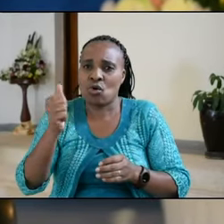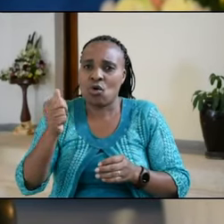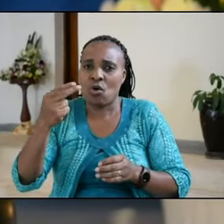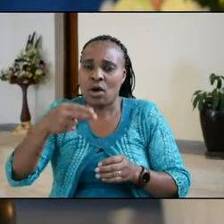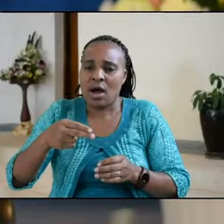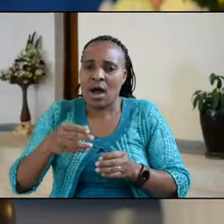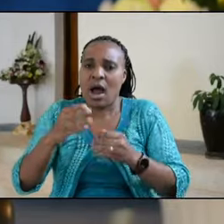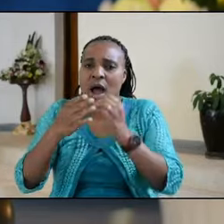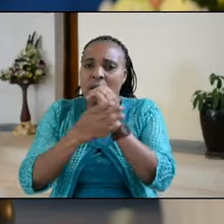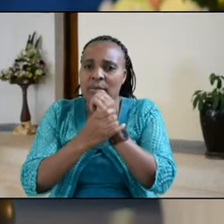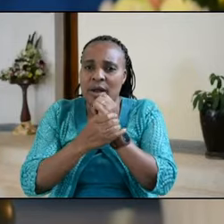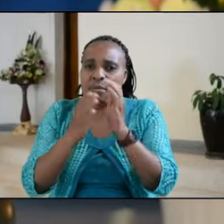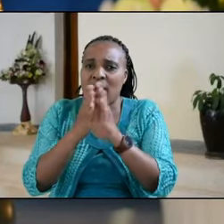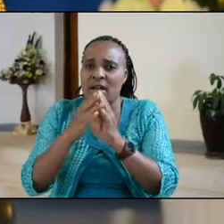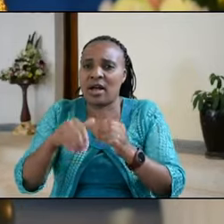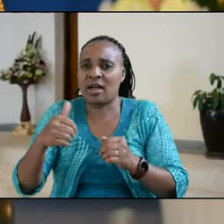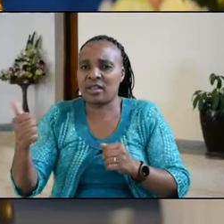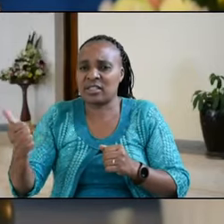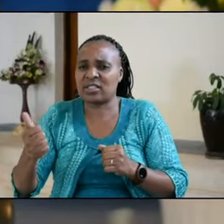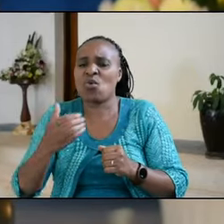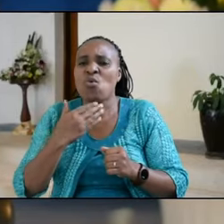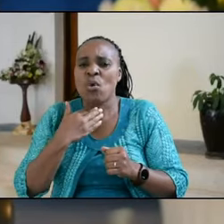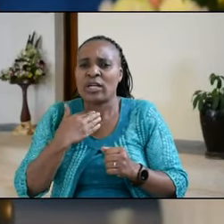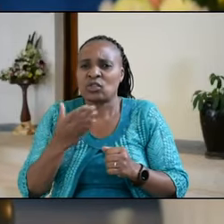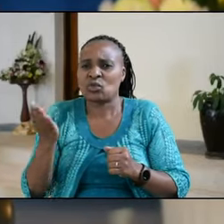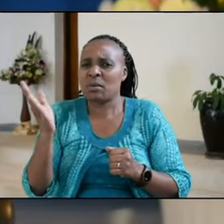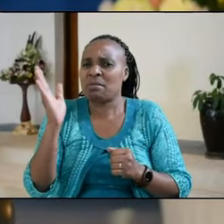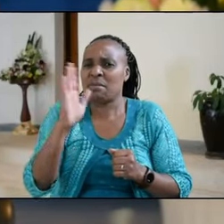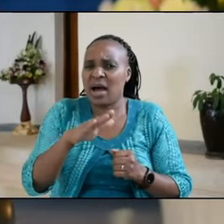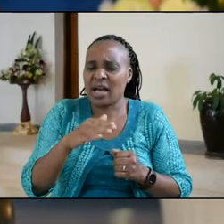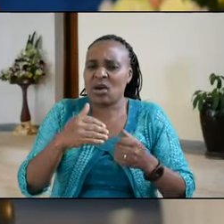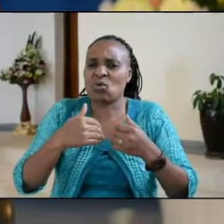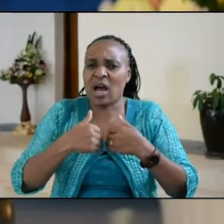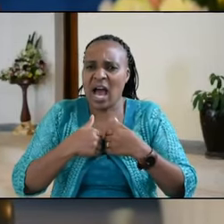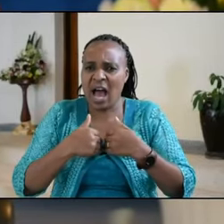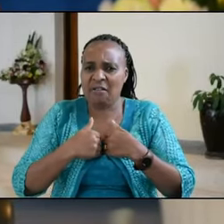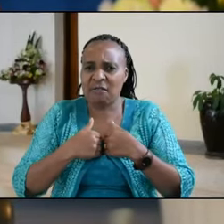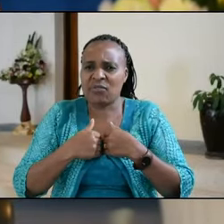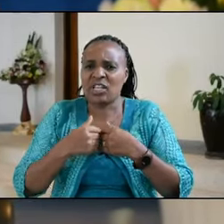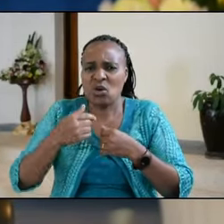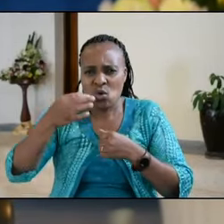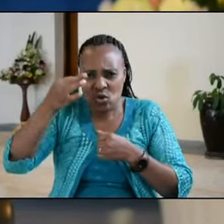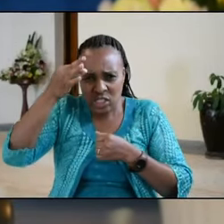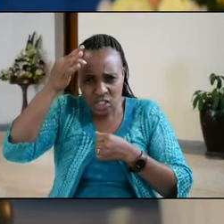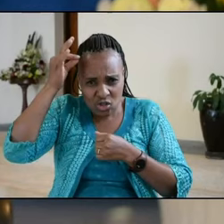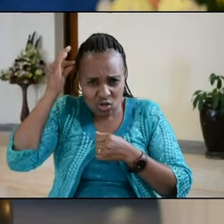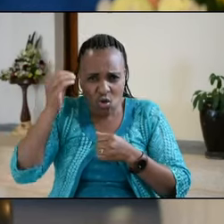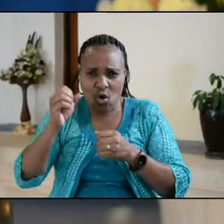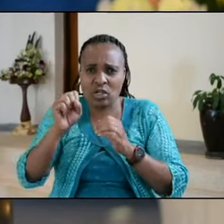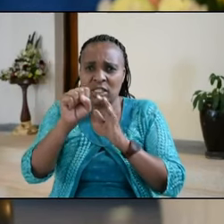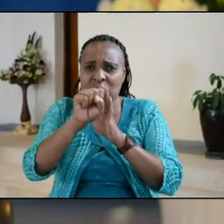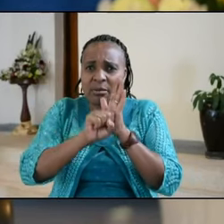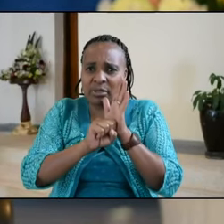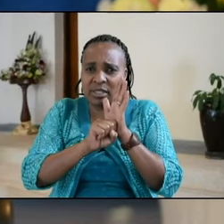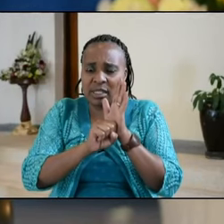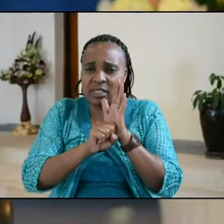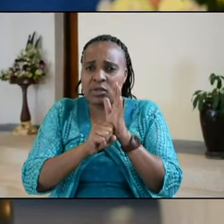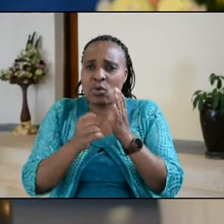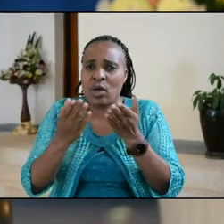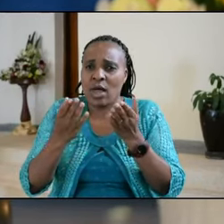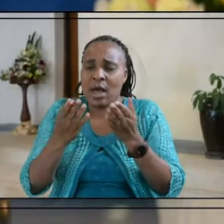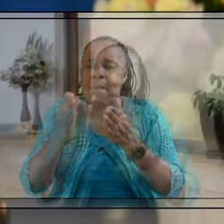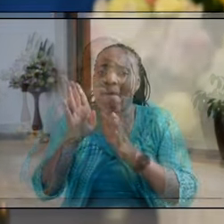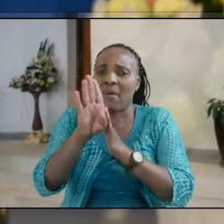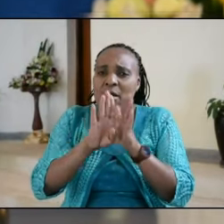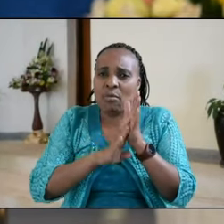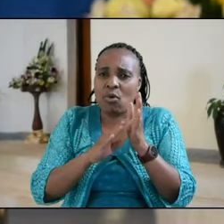and others. We would also want to come back and cover a very critical subject, which is Bible and